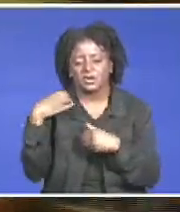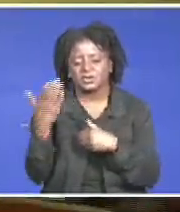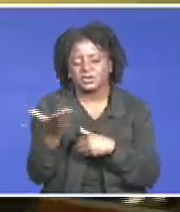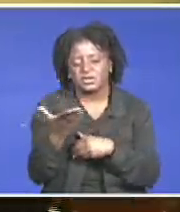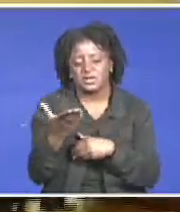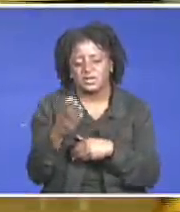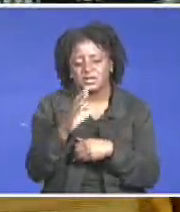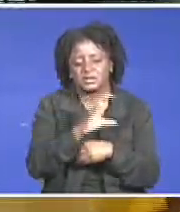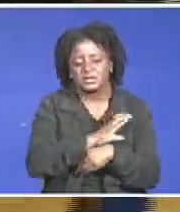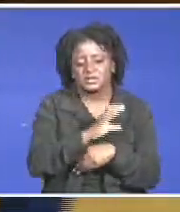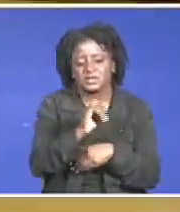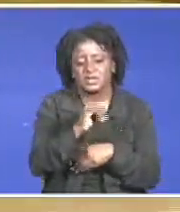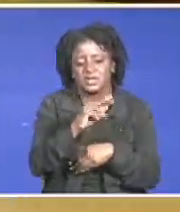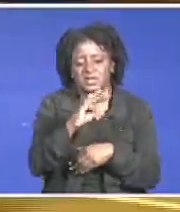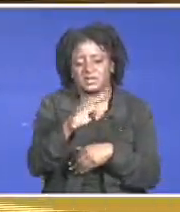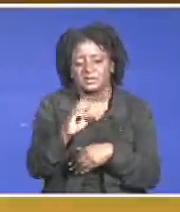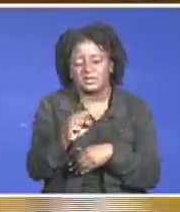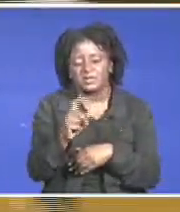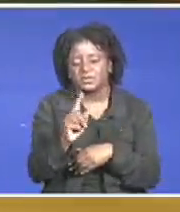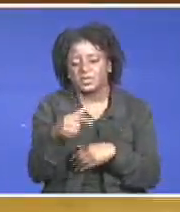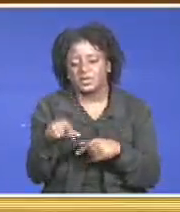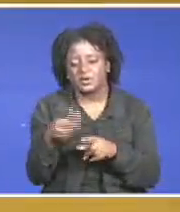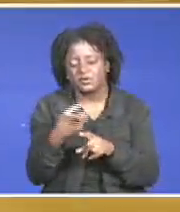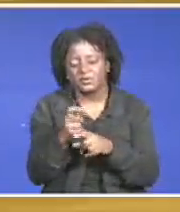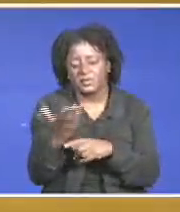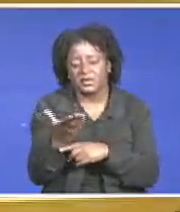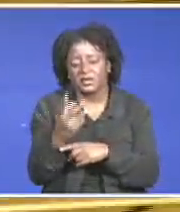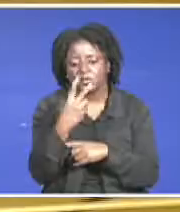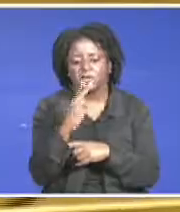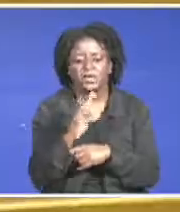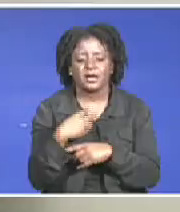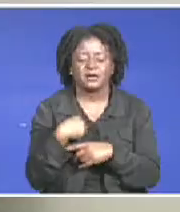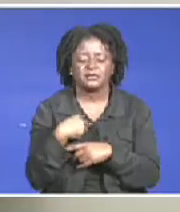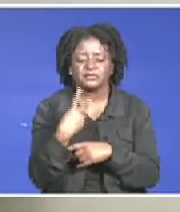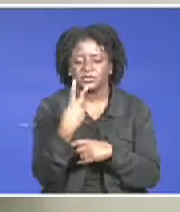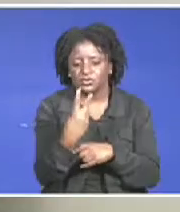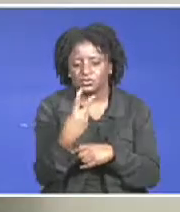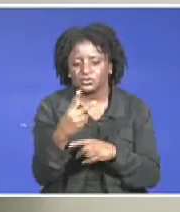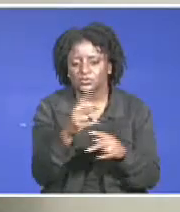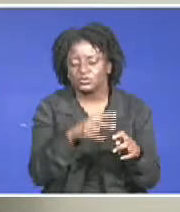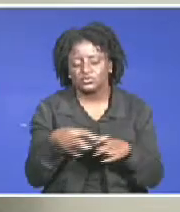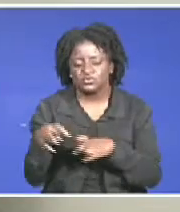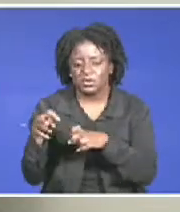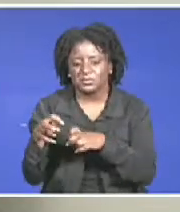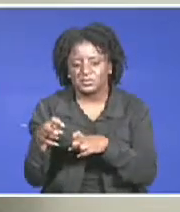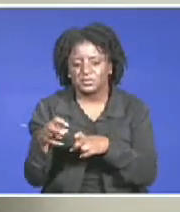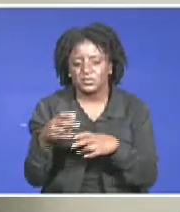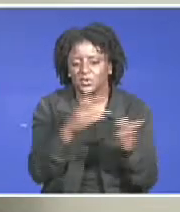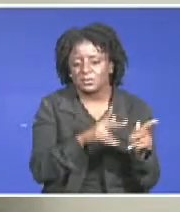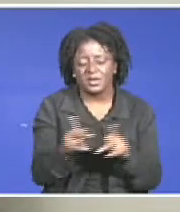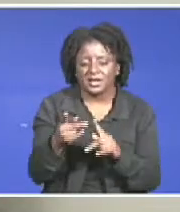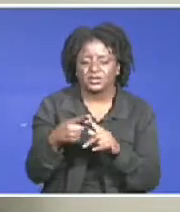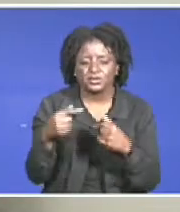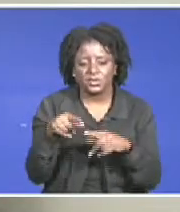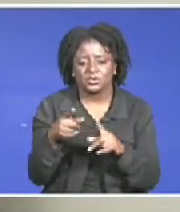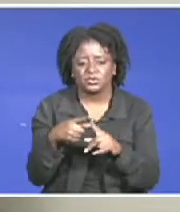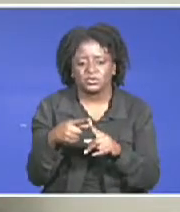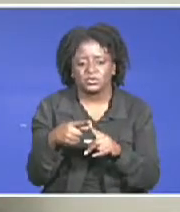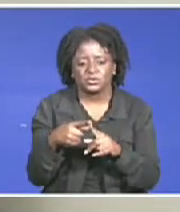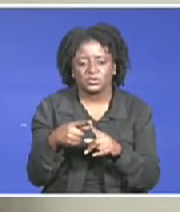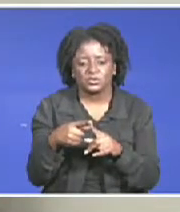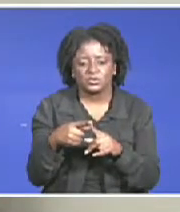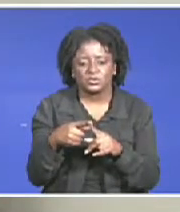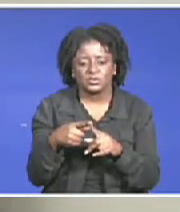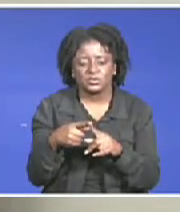Sidebots Basketball Club goes from here, we have two trips planned. We plan to go to the Hoyts. Moore McPhee is my high school